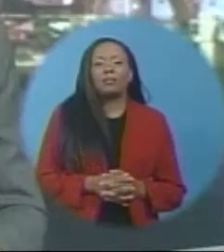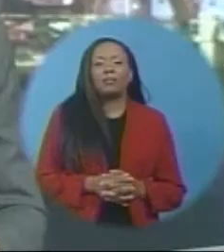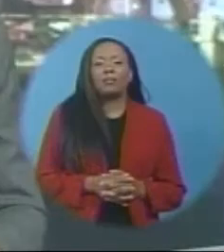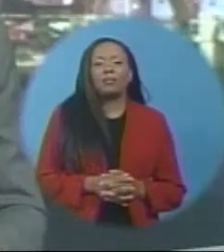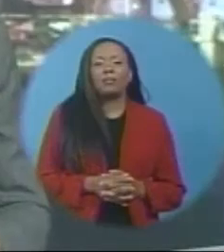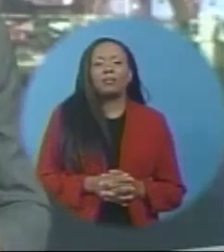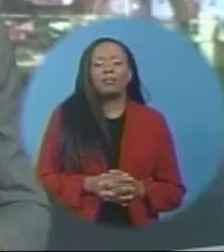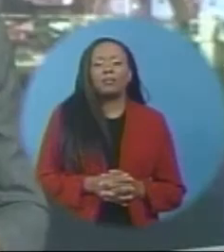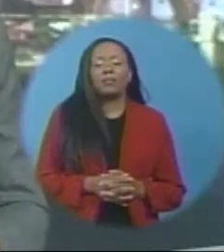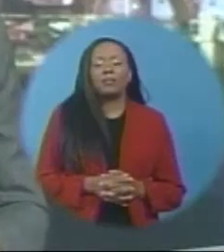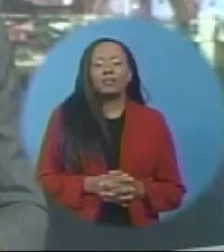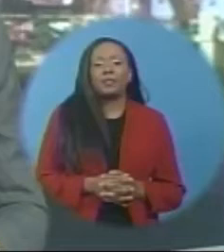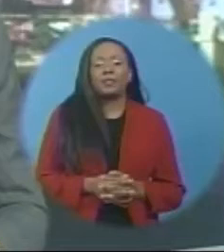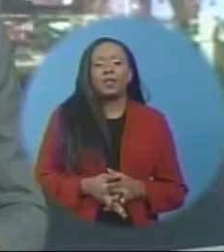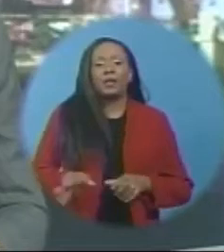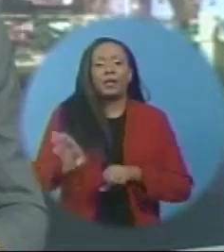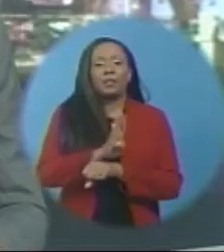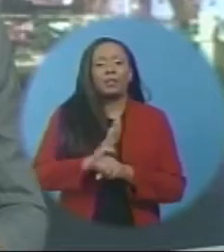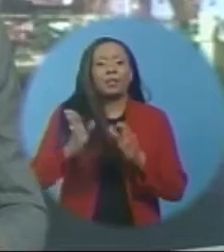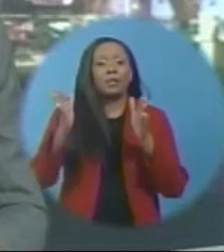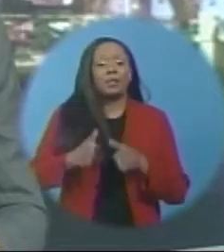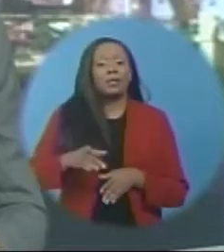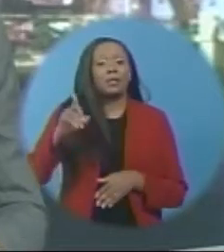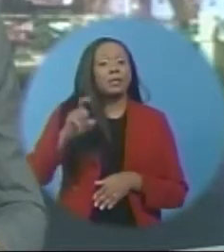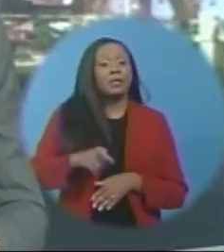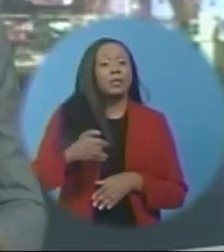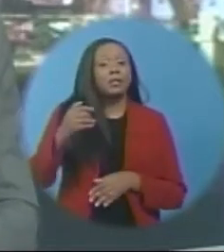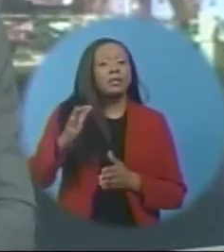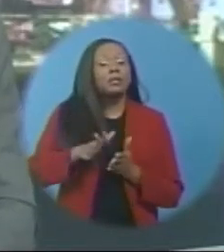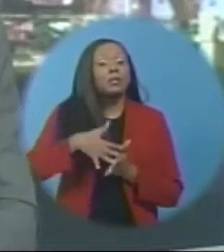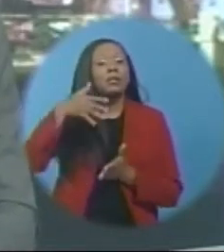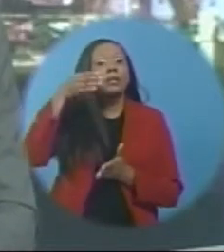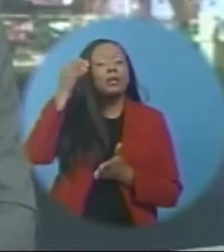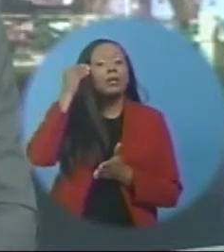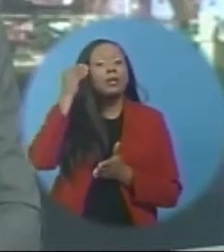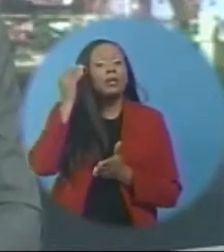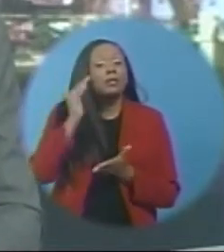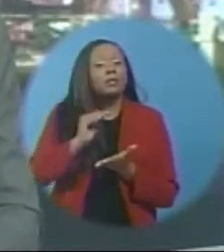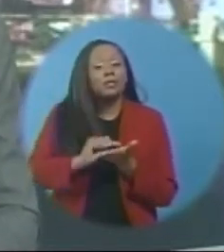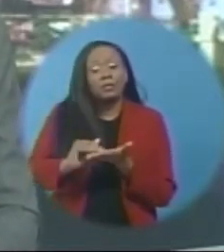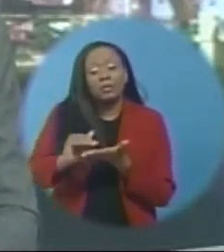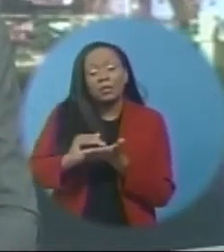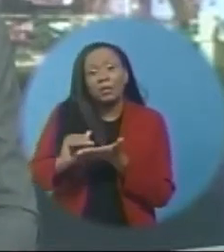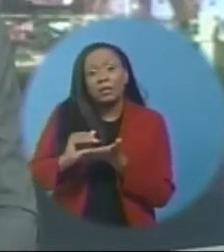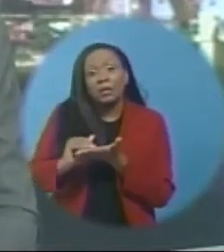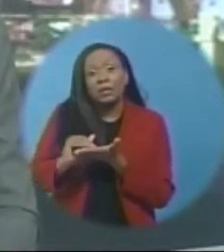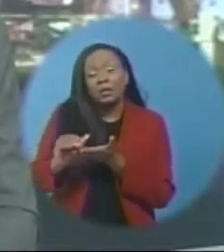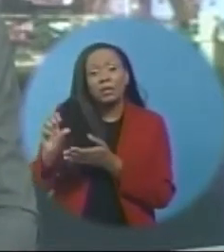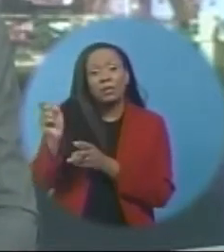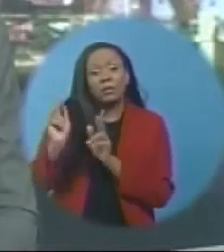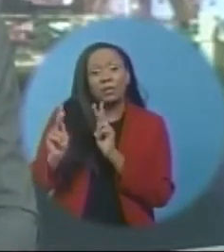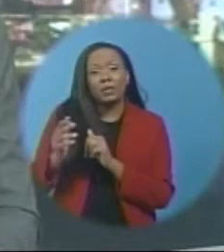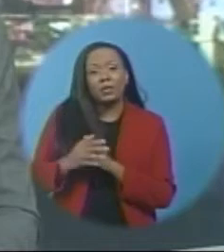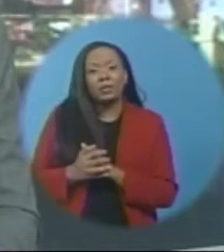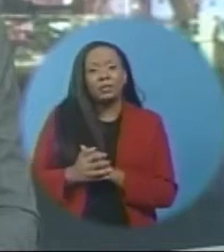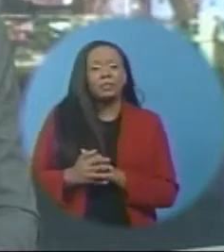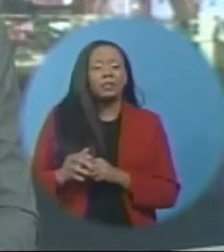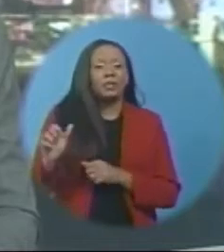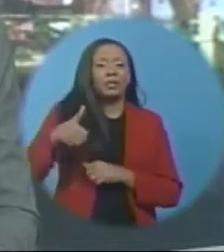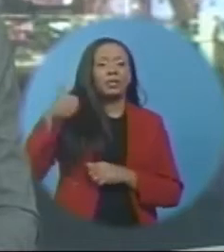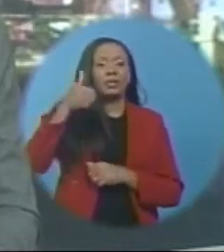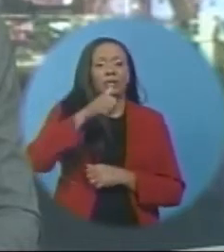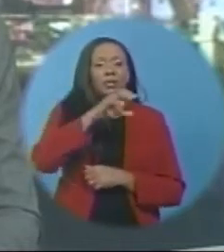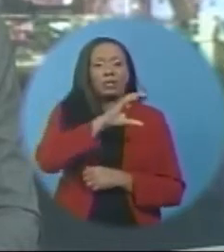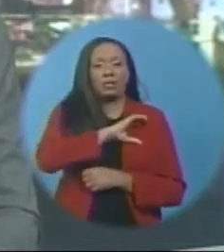News. Barbadians need to learn to forgive others who have done them wrong. The advice is coming from Senior Superintendent